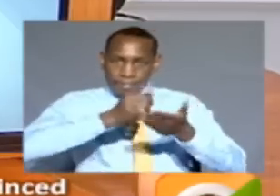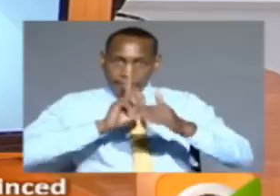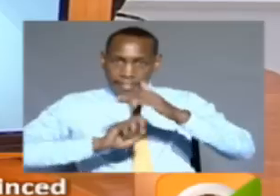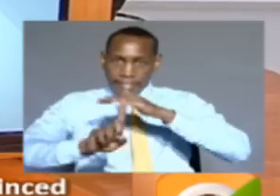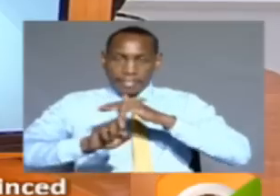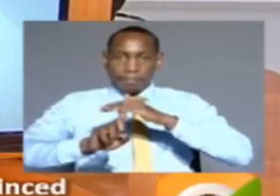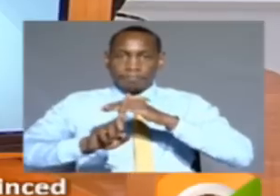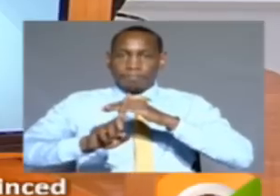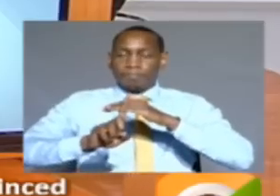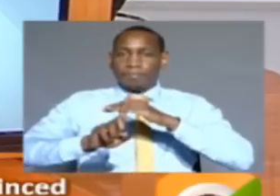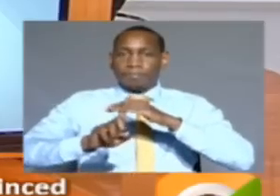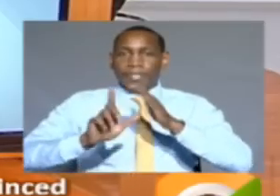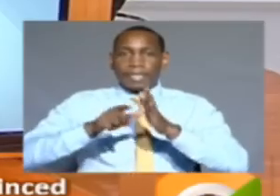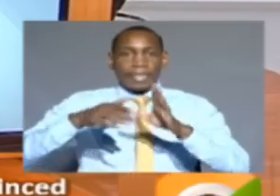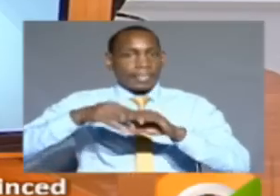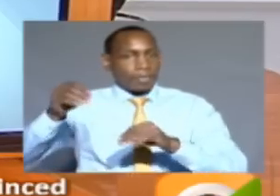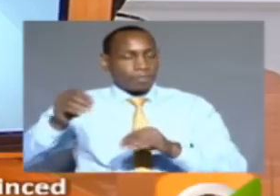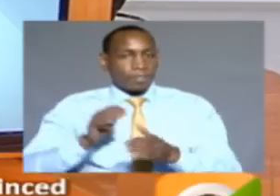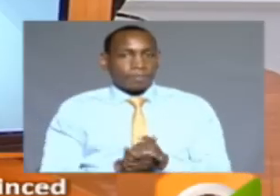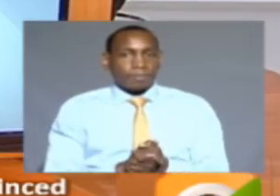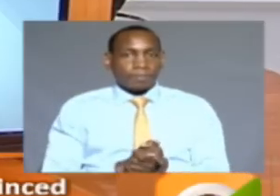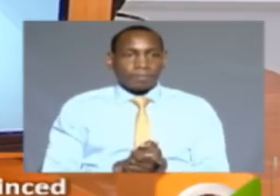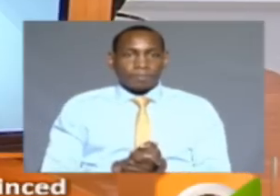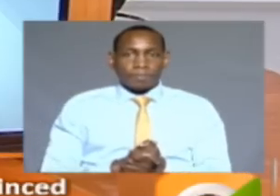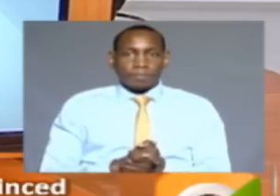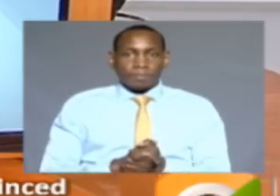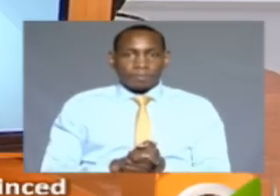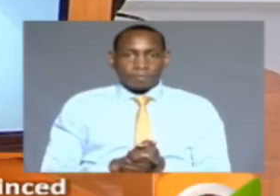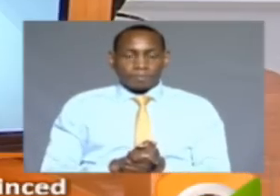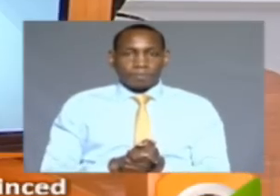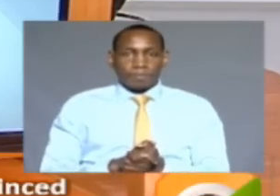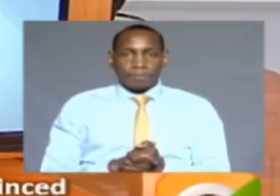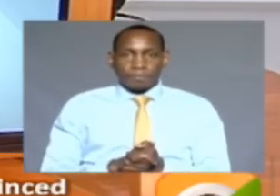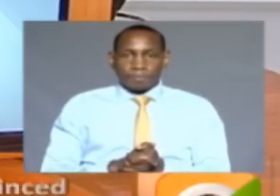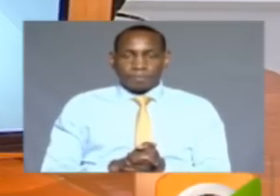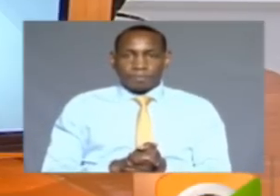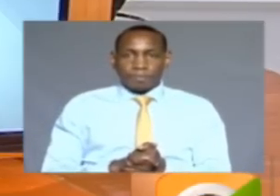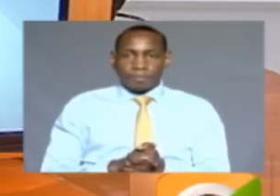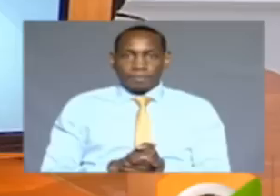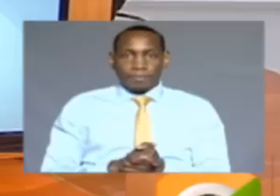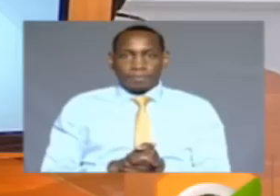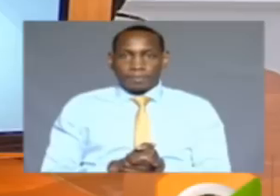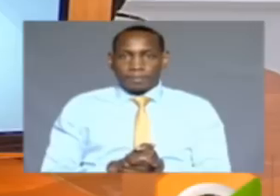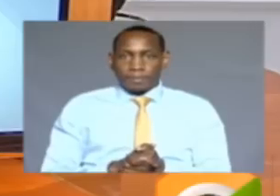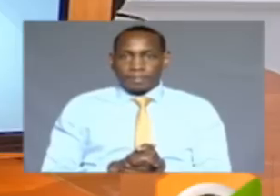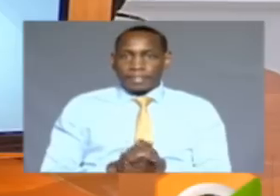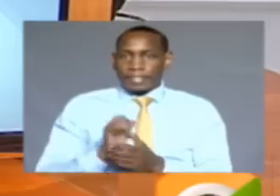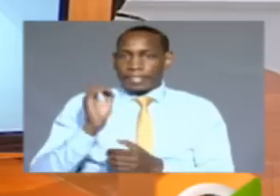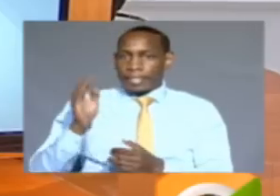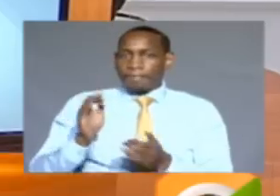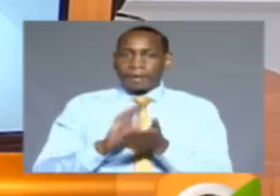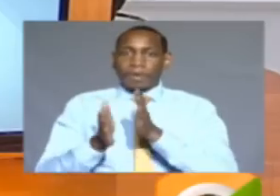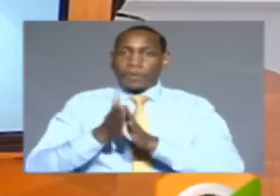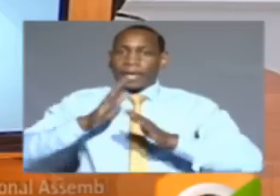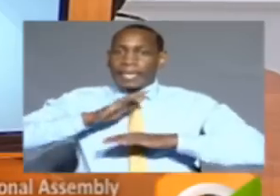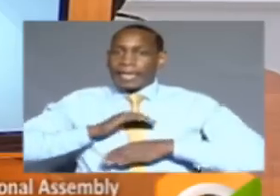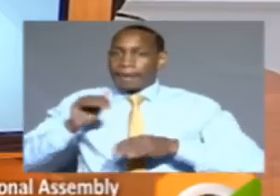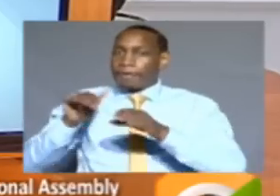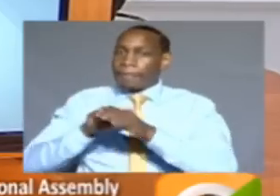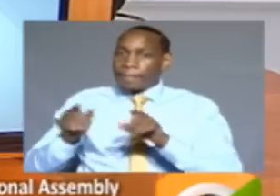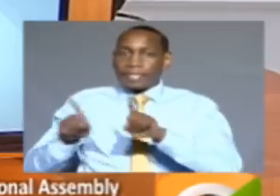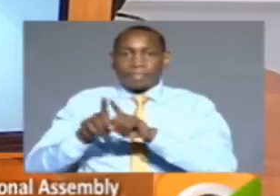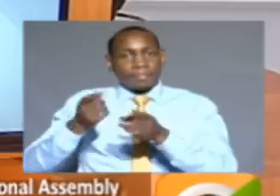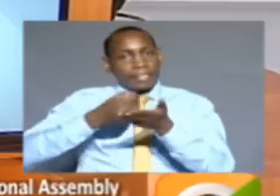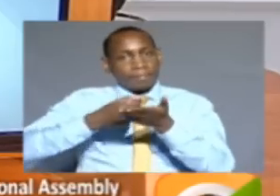and you come. No matter what you discuss. In fact, yesterday morning there was a lack of quorum. Even if you discuss handbags. Yesterday morning there was a lack of quorum before like the discussion came out. Unlike